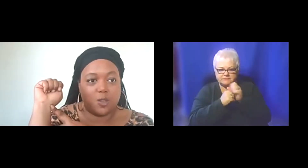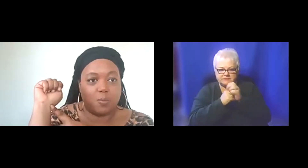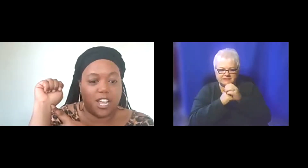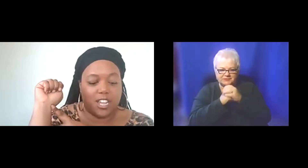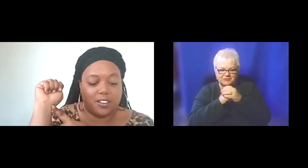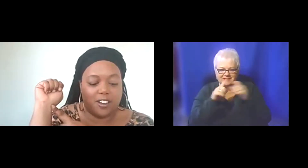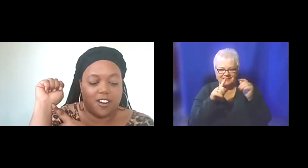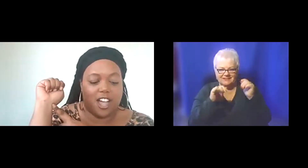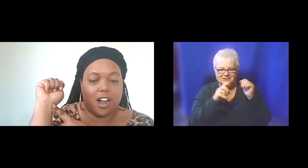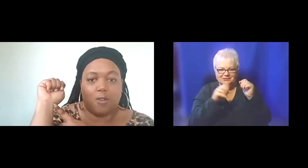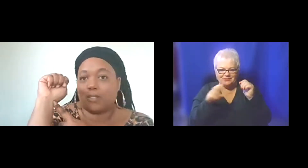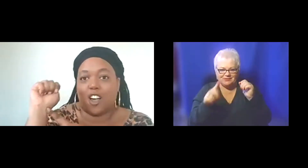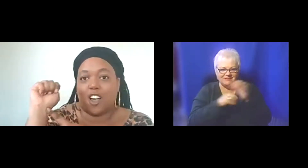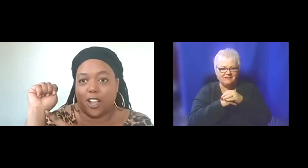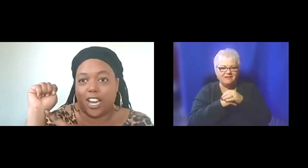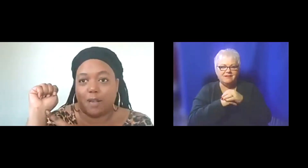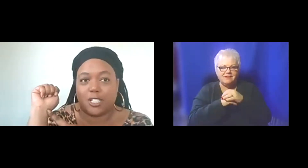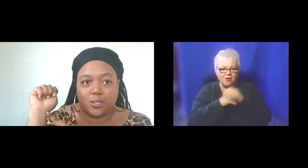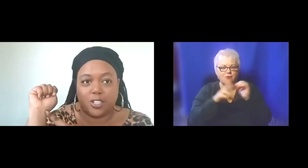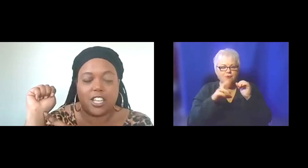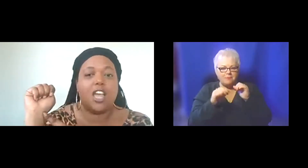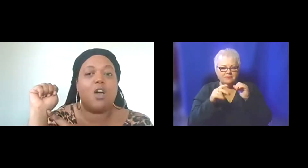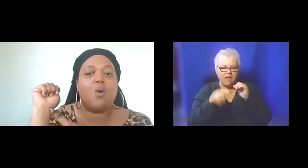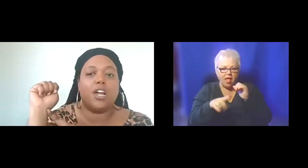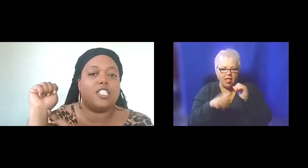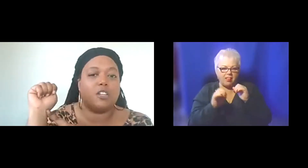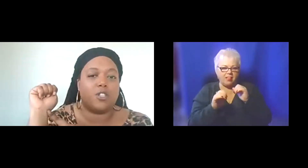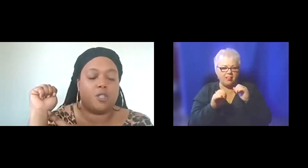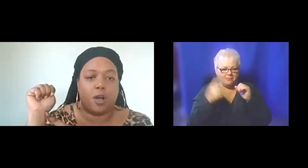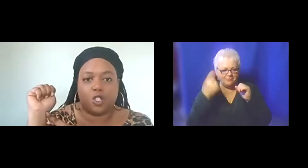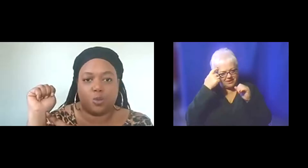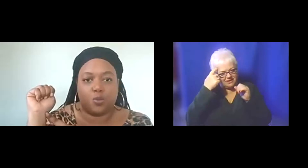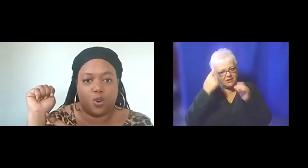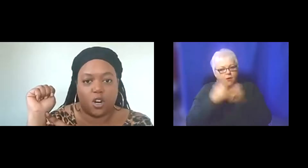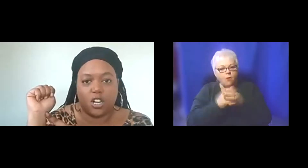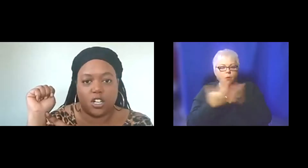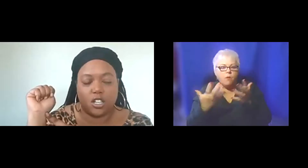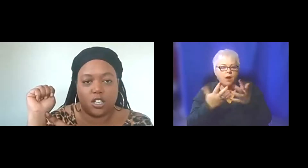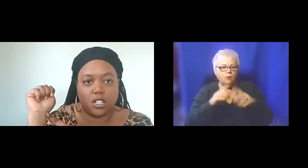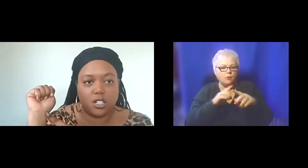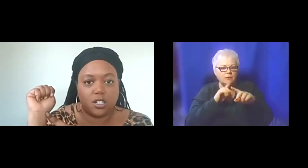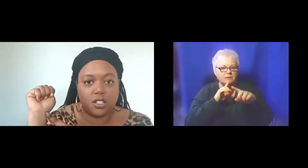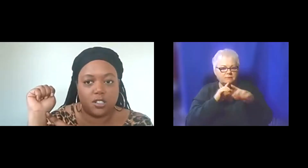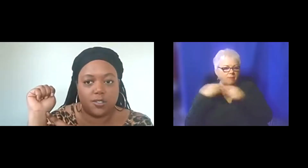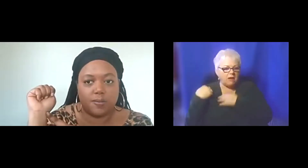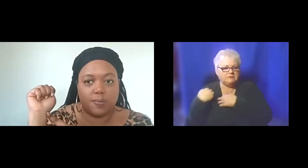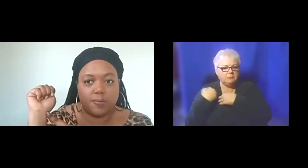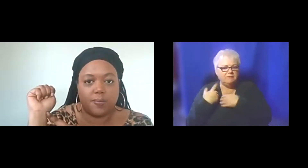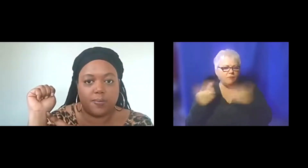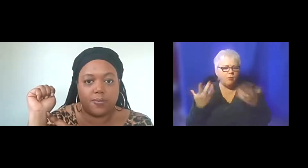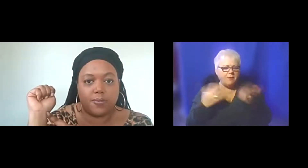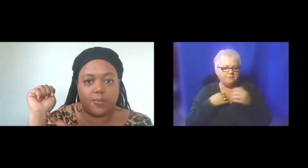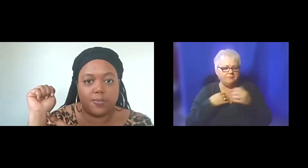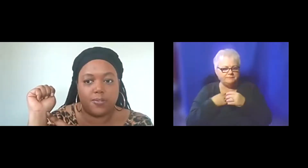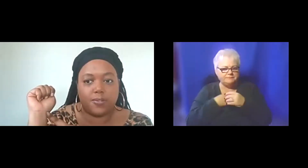Our lizard brain. All right, our reptile brain, absolutely. What is it responsible for?